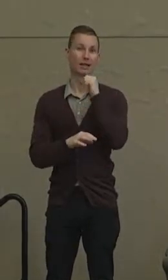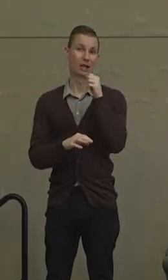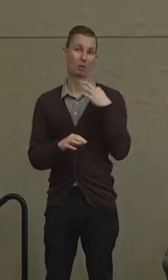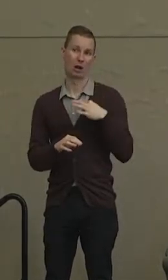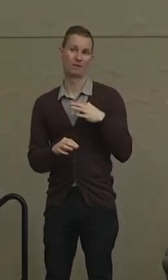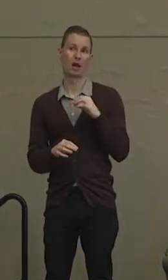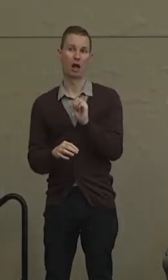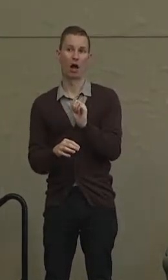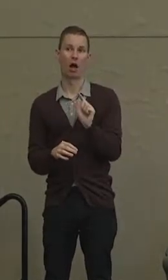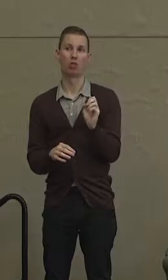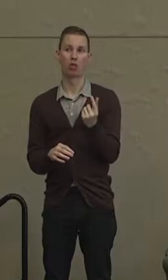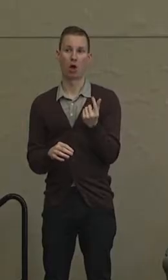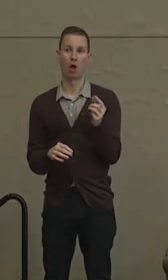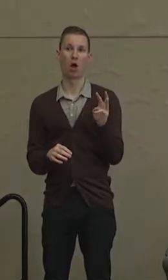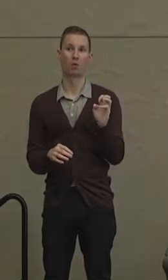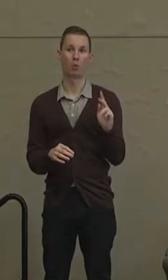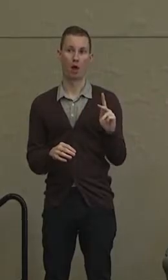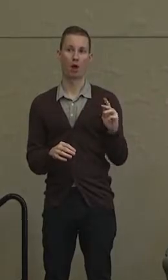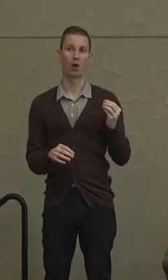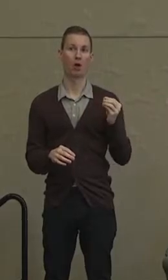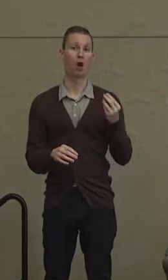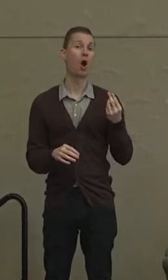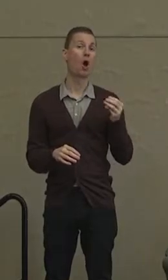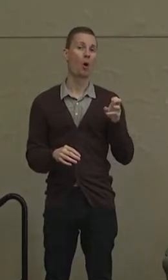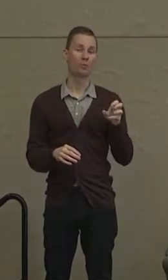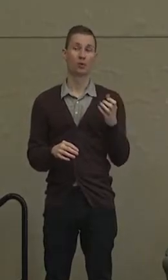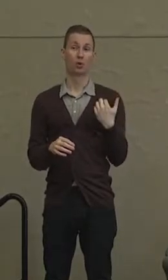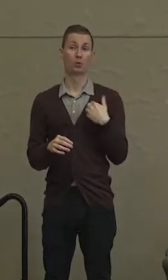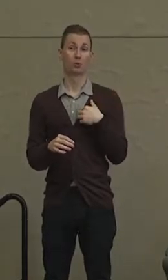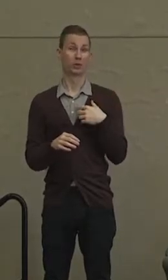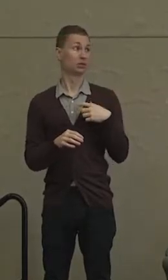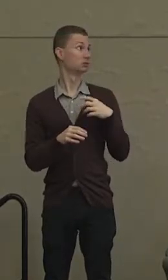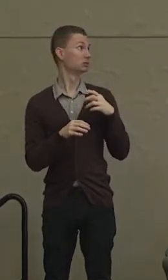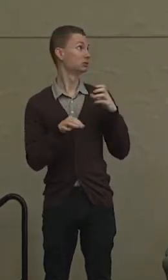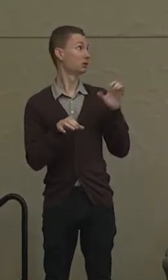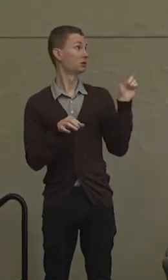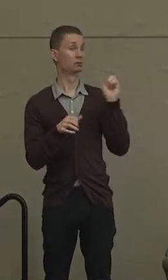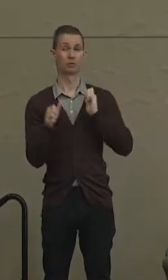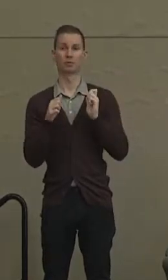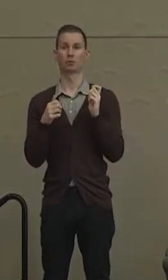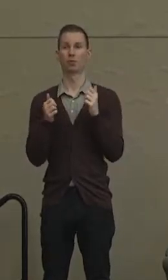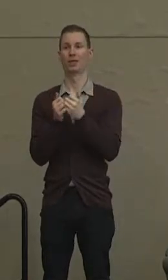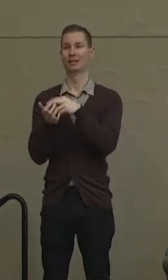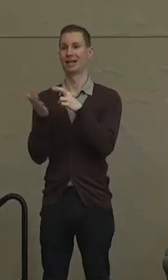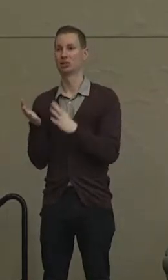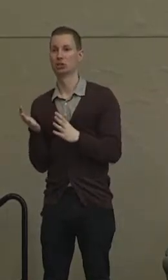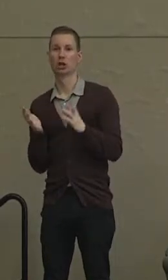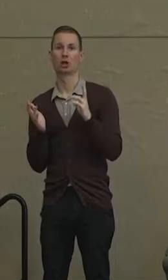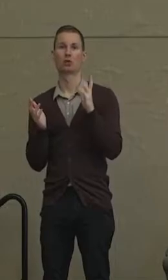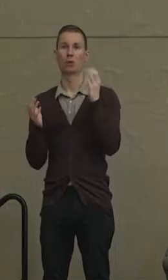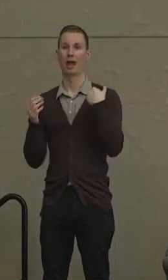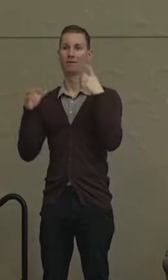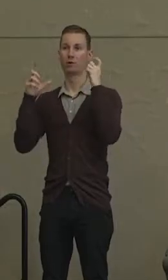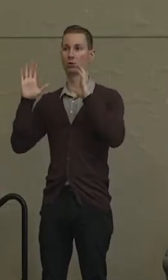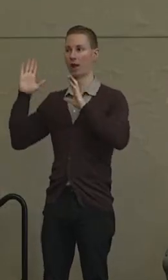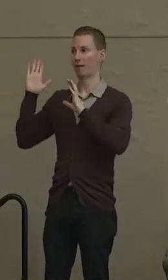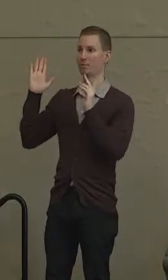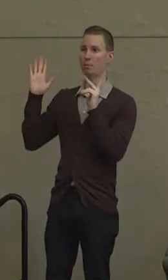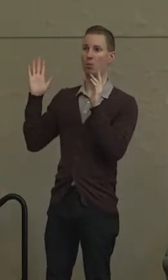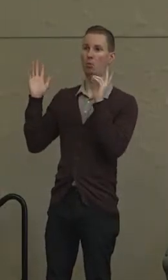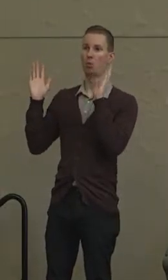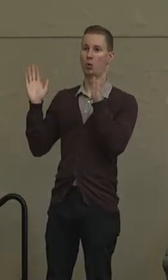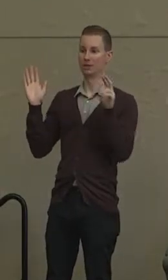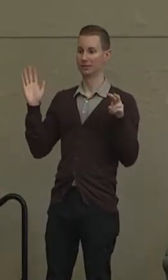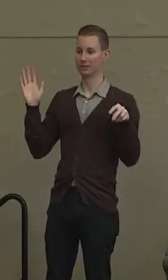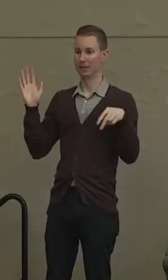we toured this performance with dancers, so people would dance in front of my photographs and a singer and a poet, and